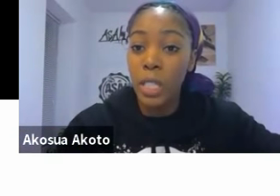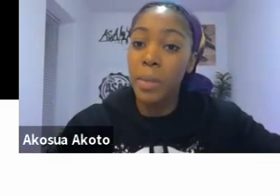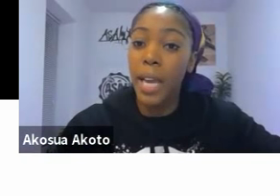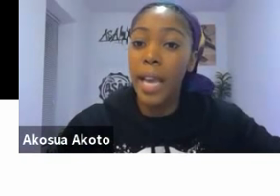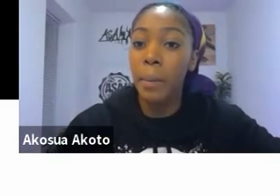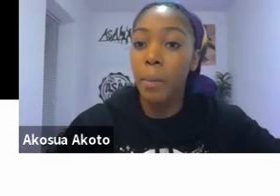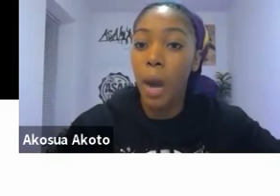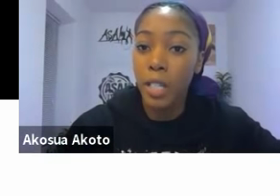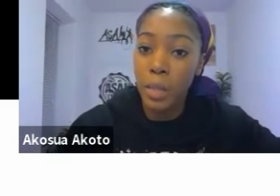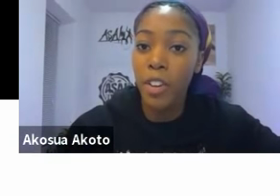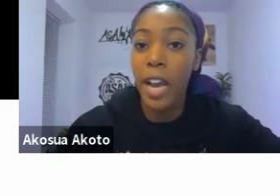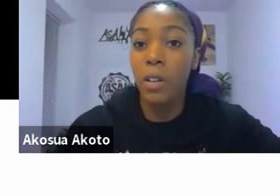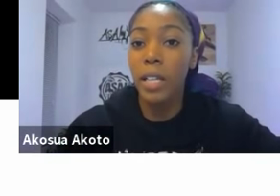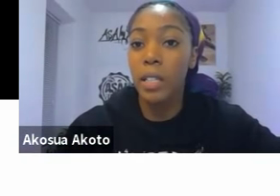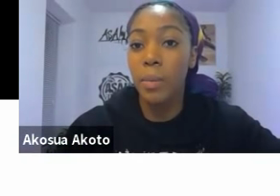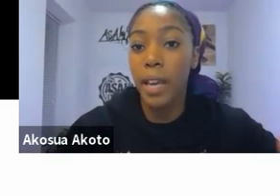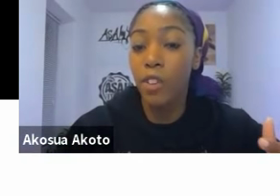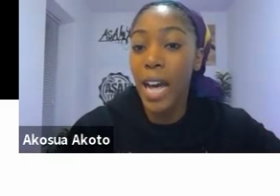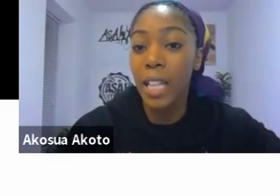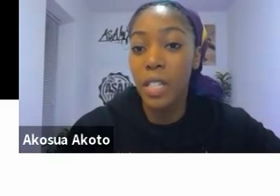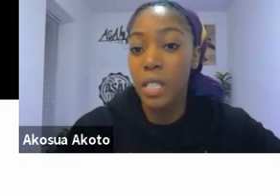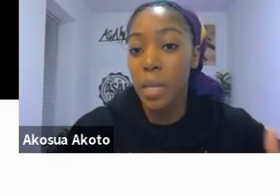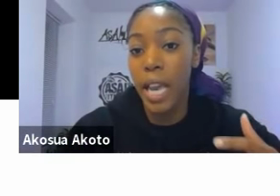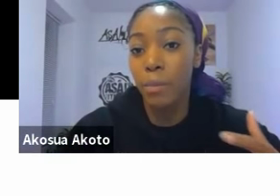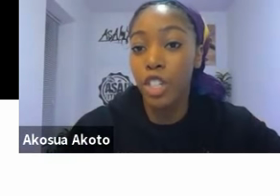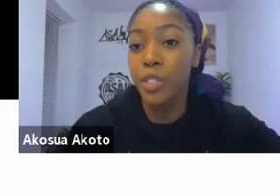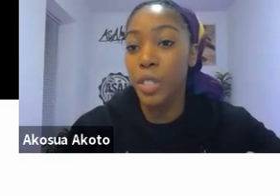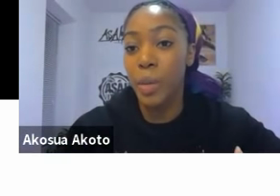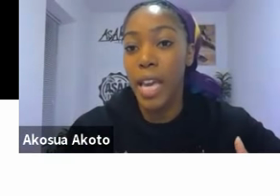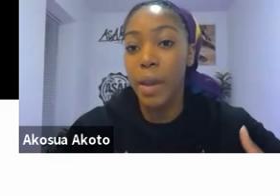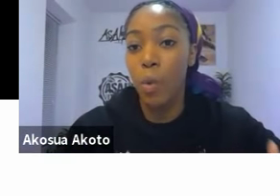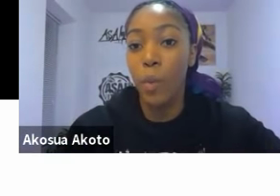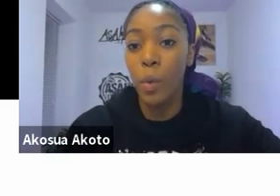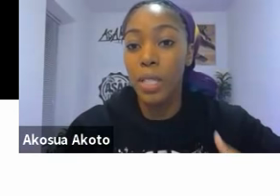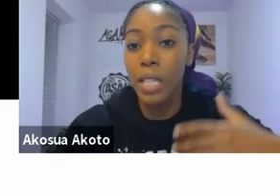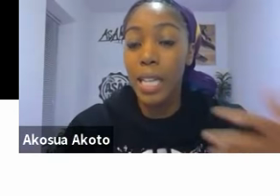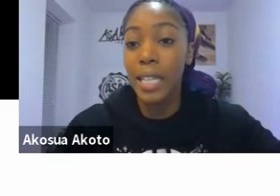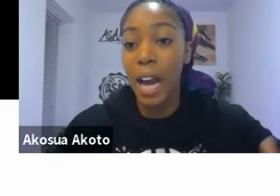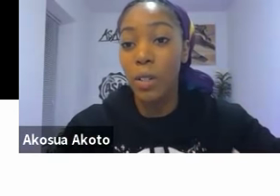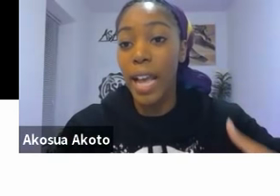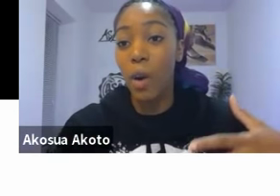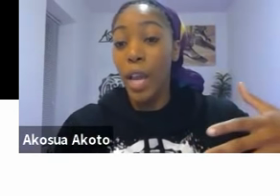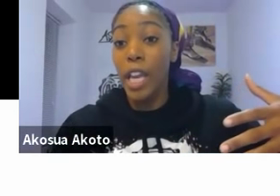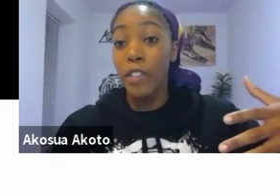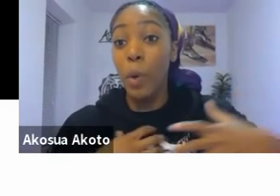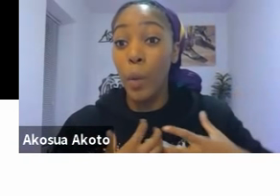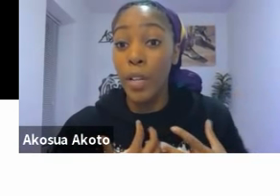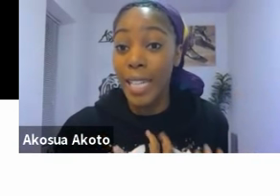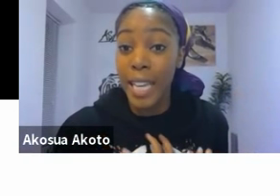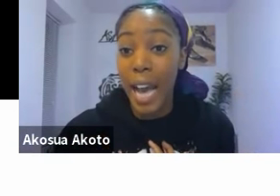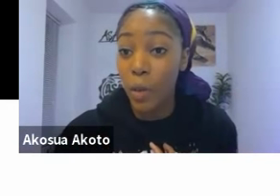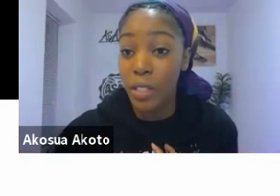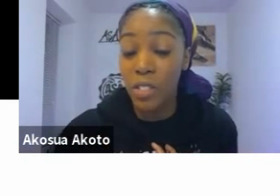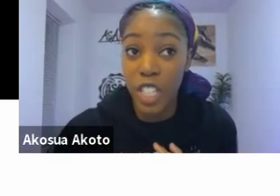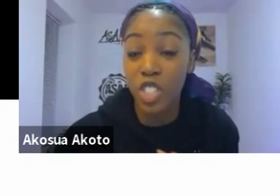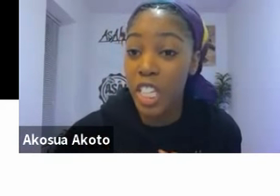the go-go really became our spirit outlet. For a lot of us, it became church. It became where we went to let it out. Now, if what we're